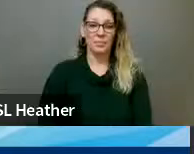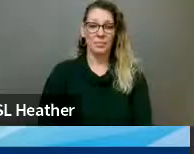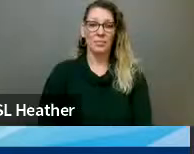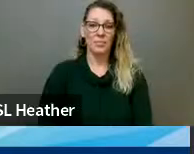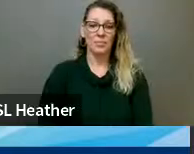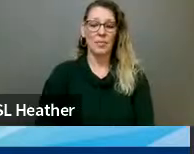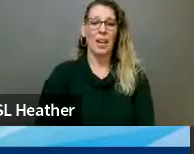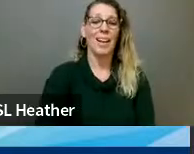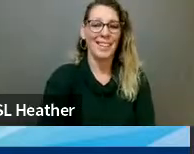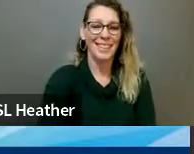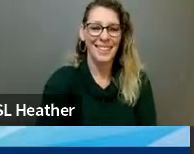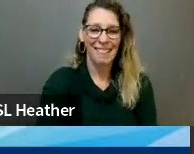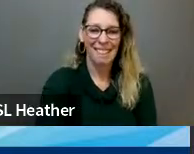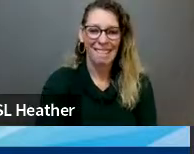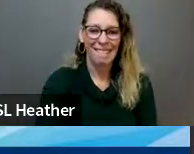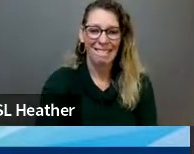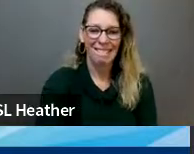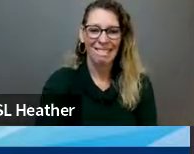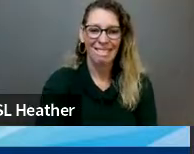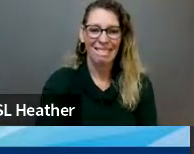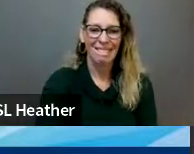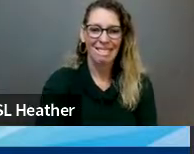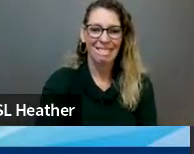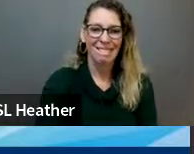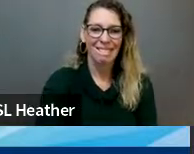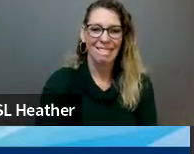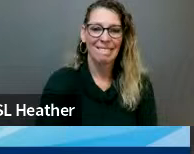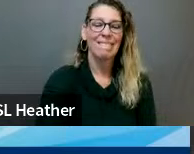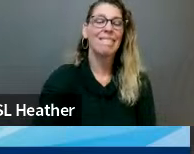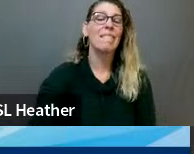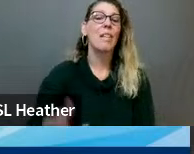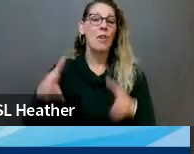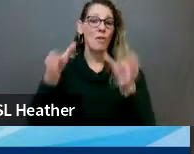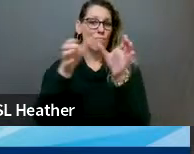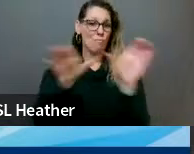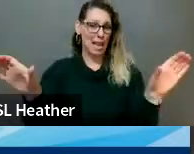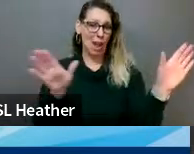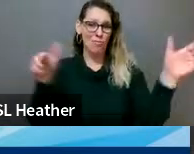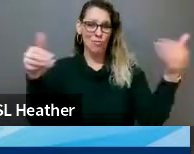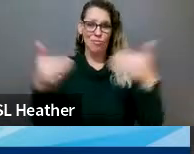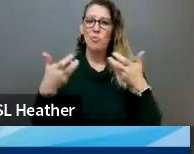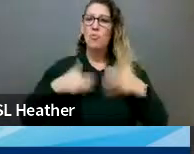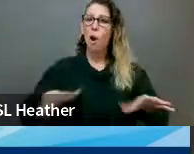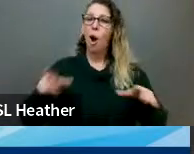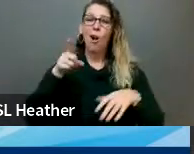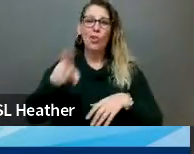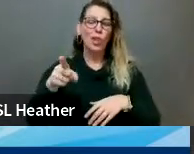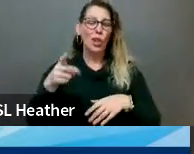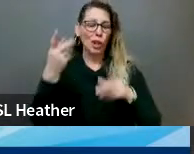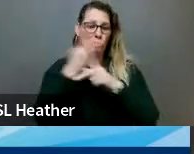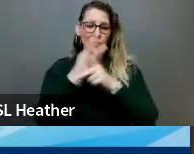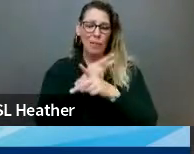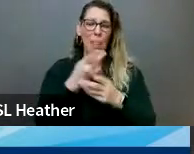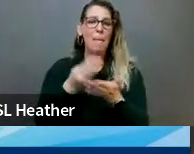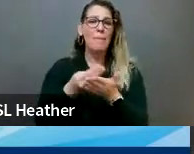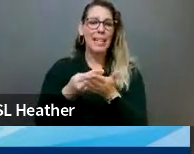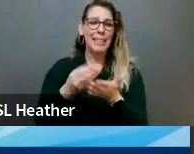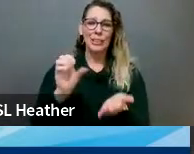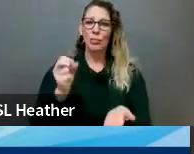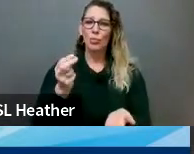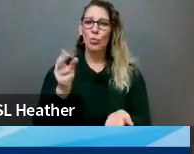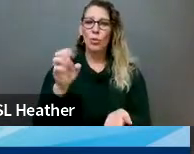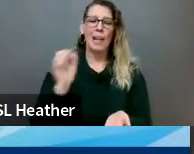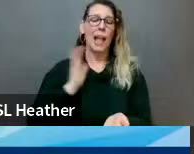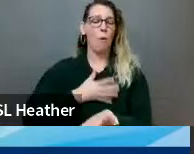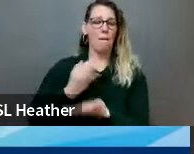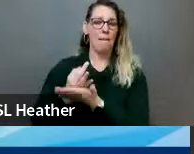slide. So as we move into our breakout rooms, we are not asking you to populate all the funding sources. Our finance team has done some of